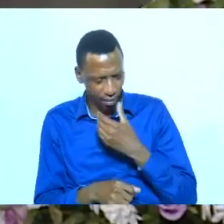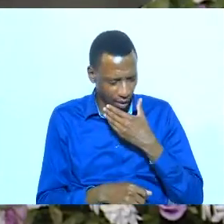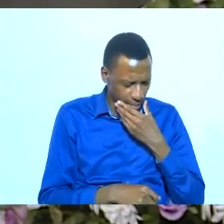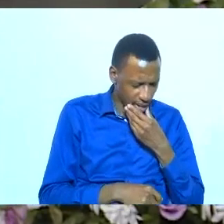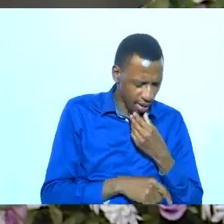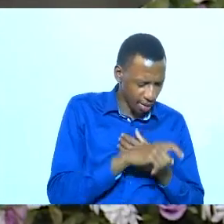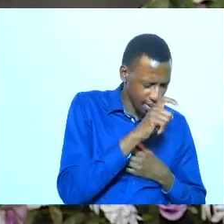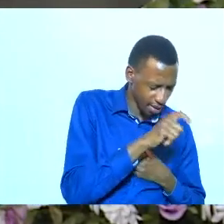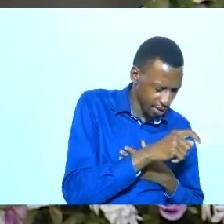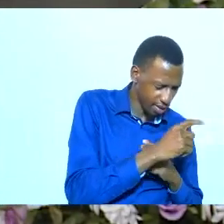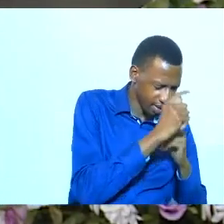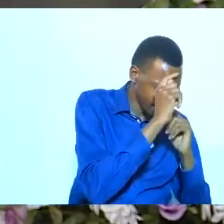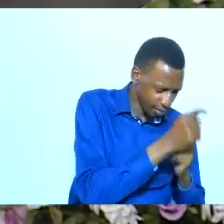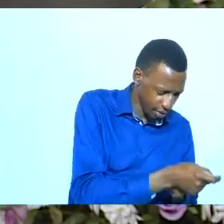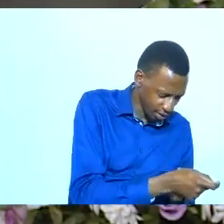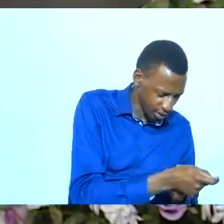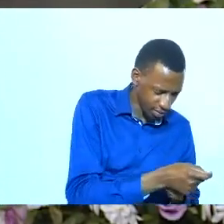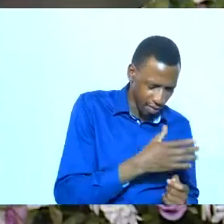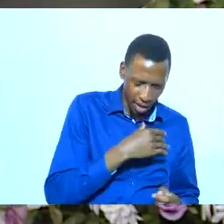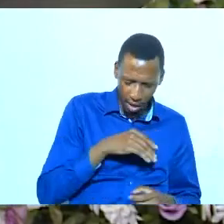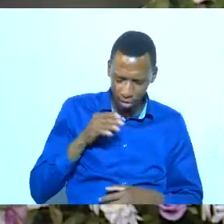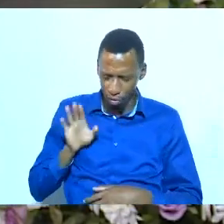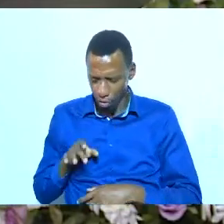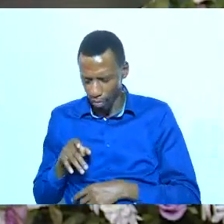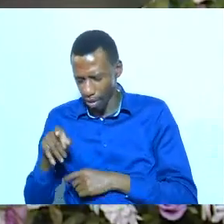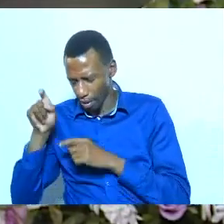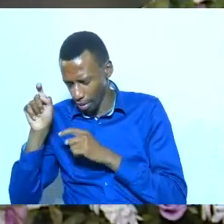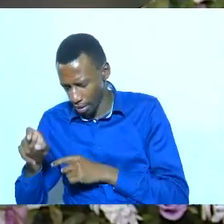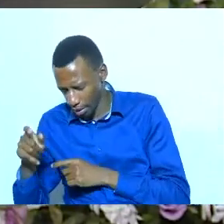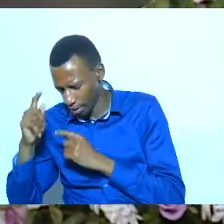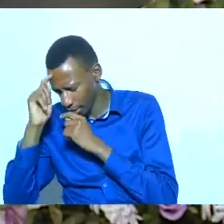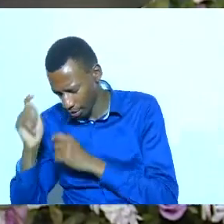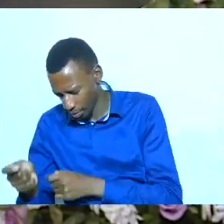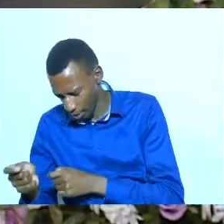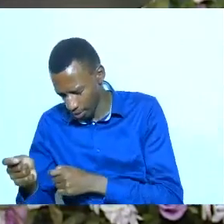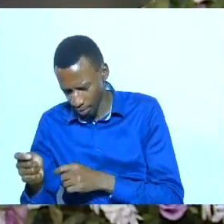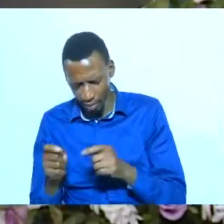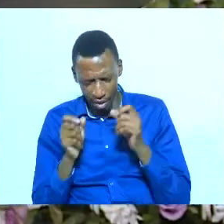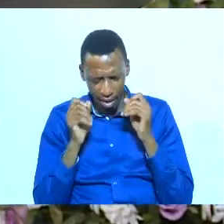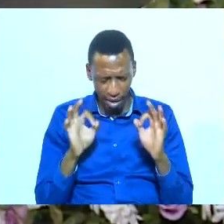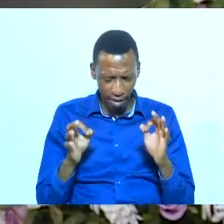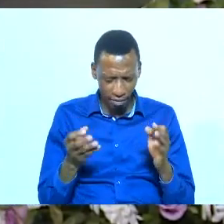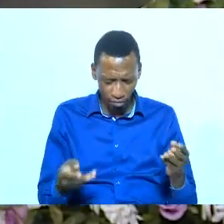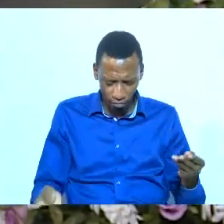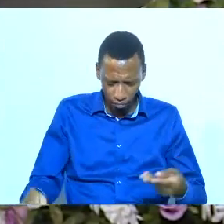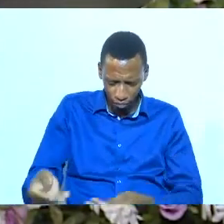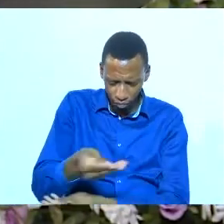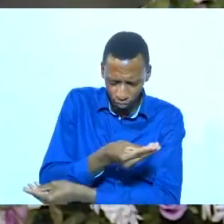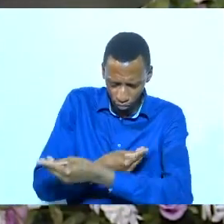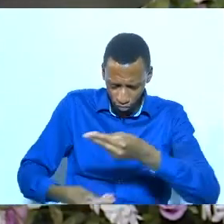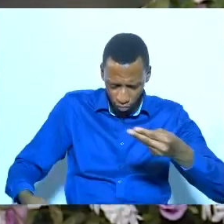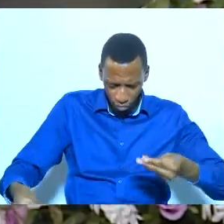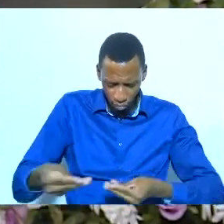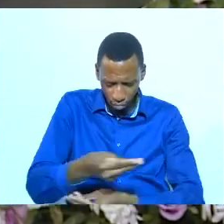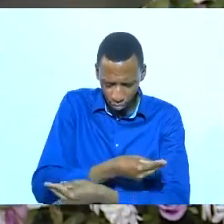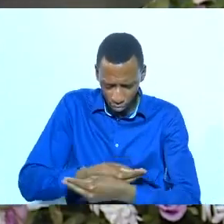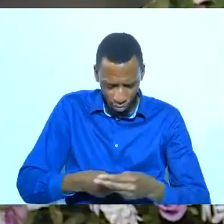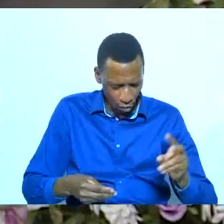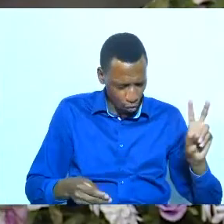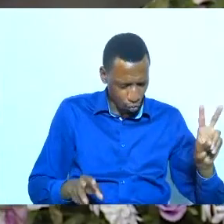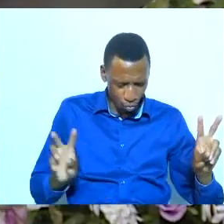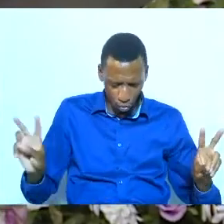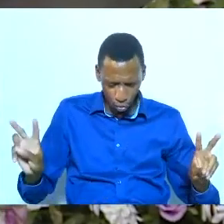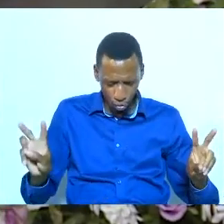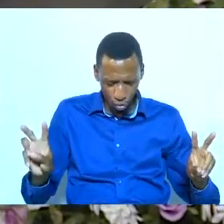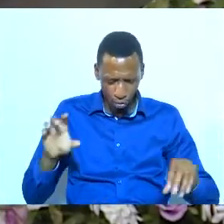Man needs respect. And women needs respect. If we give each other these two ingredients